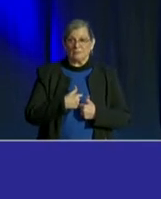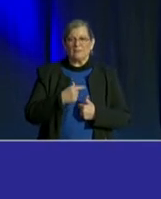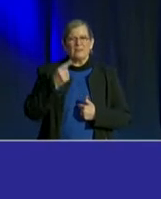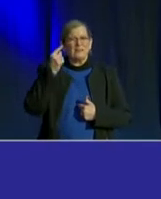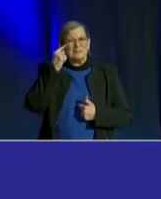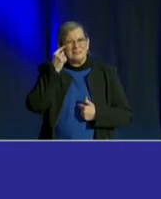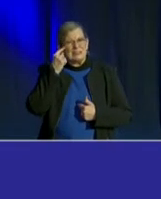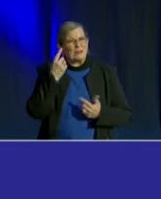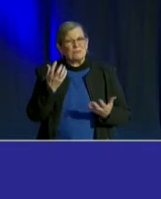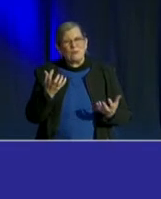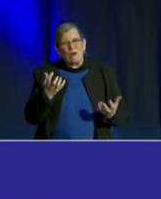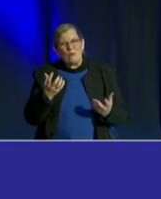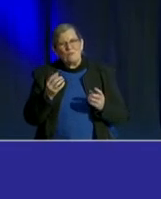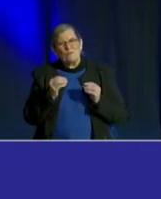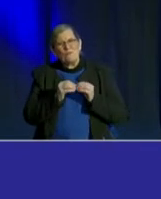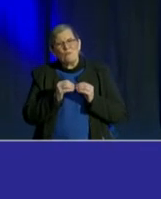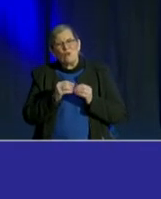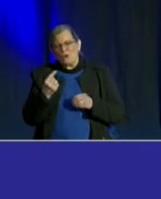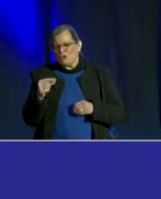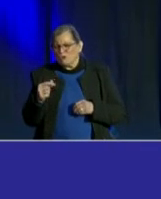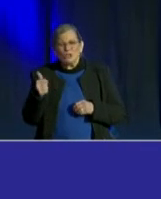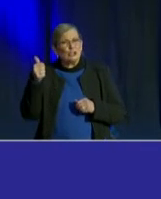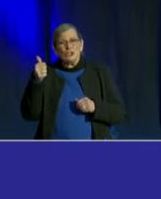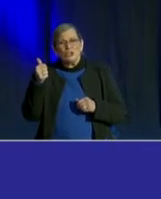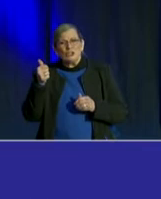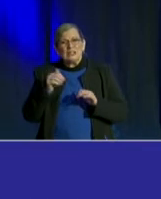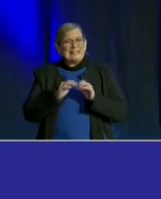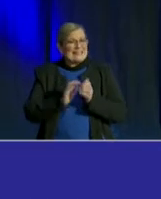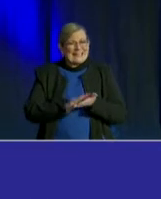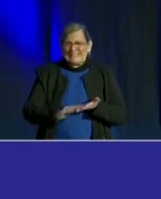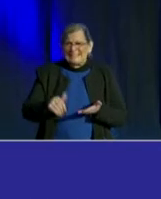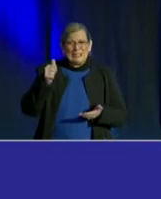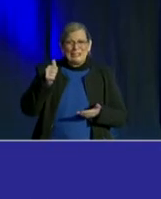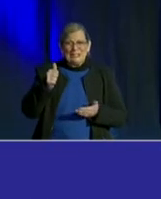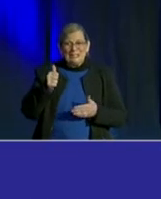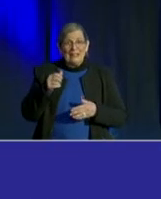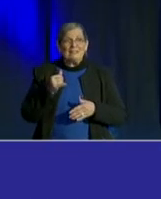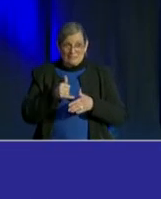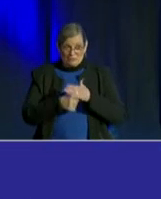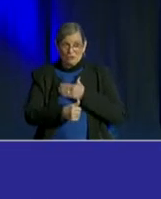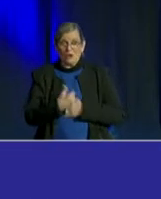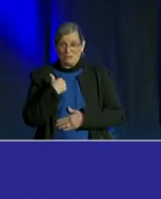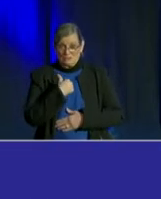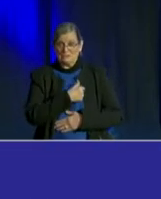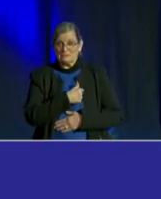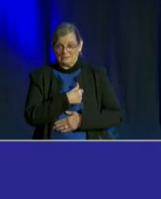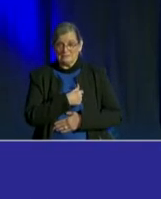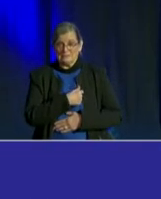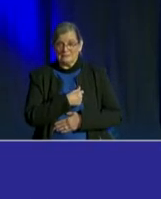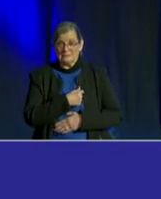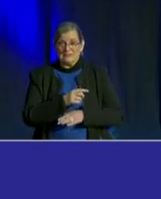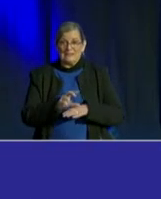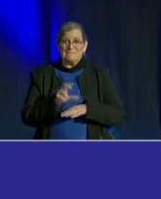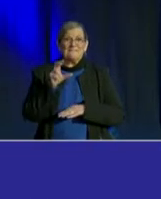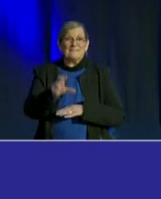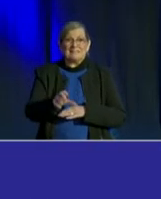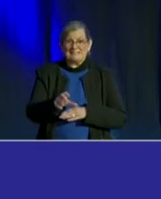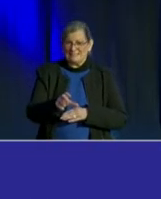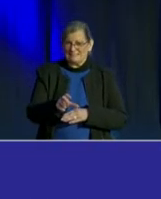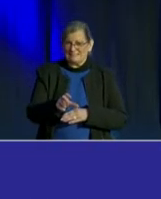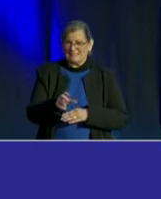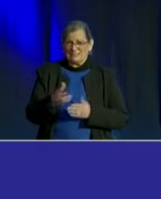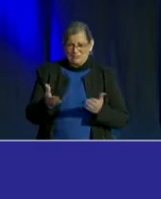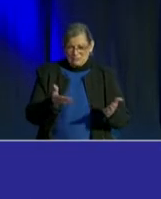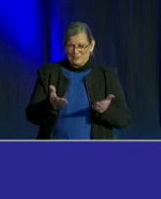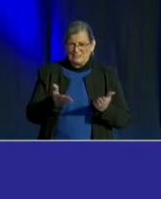safer, and they're what our citizens deserve for Washington, D.C. Investments in internal services and investments in our